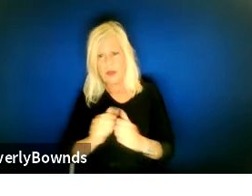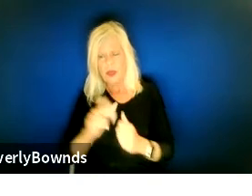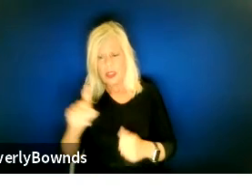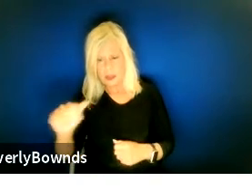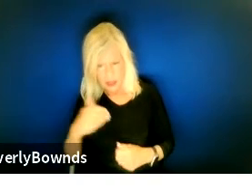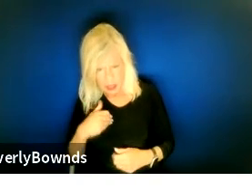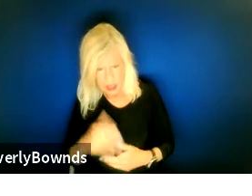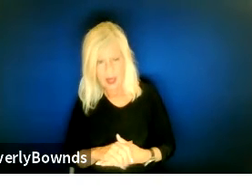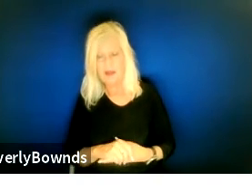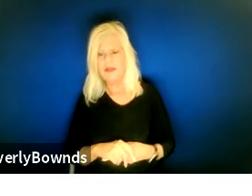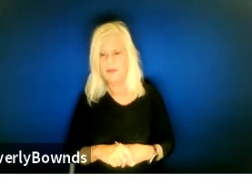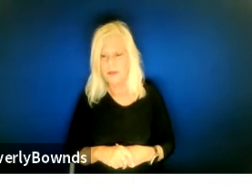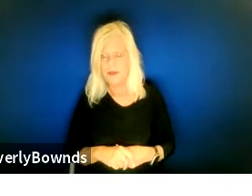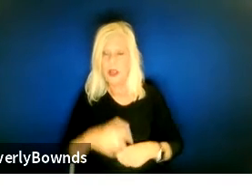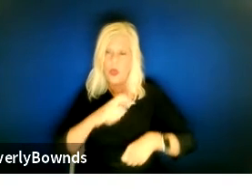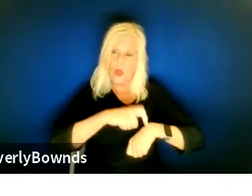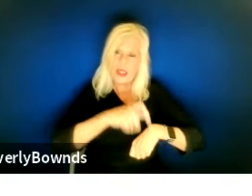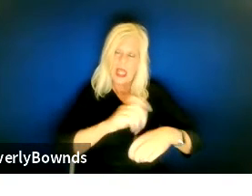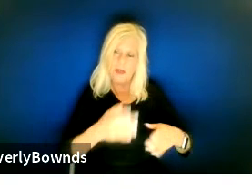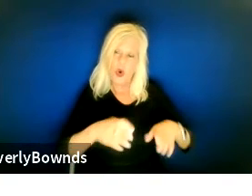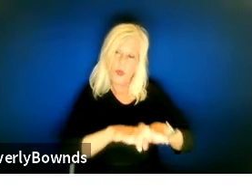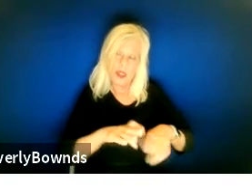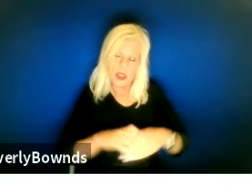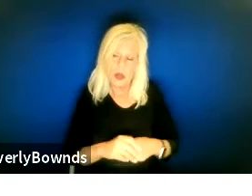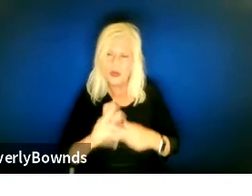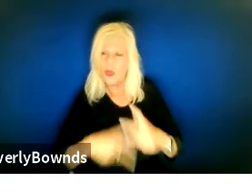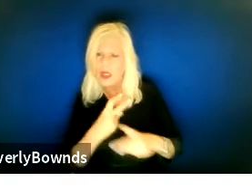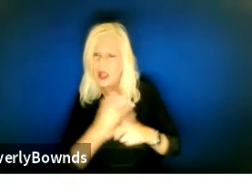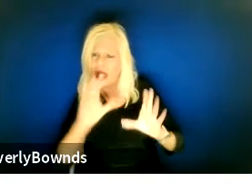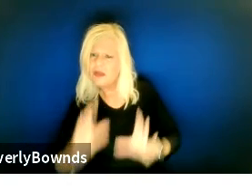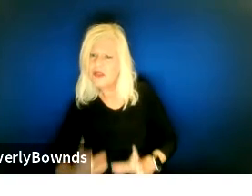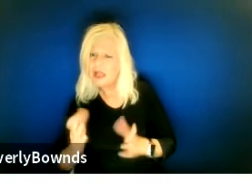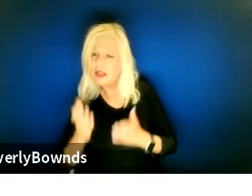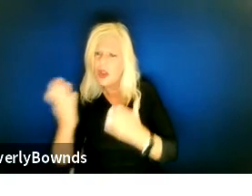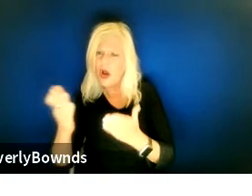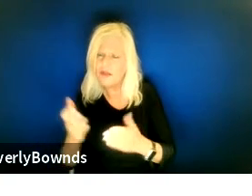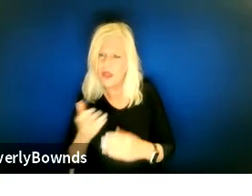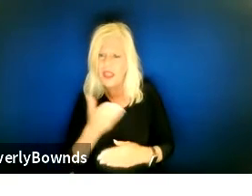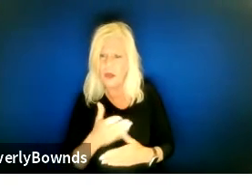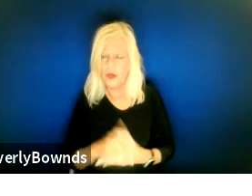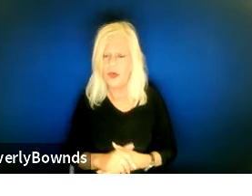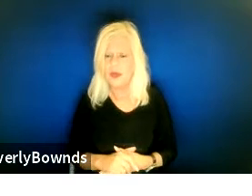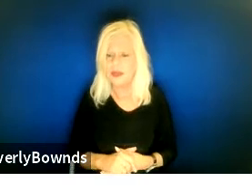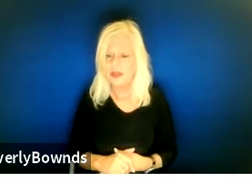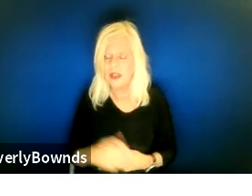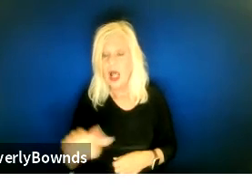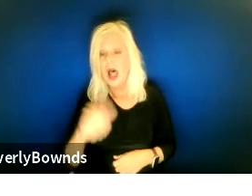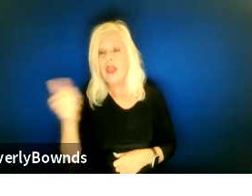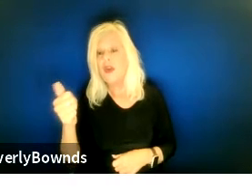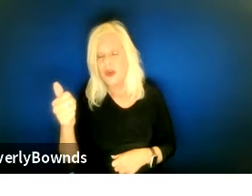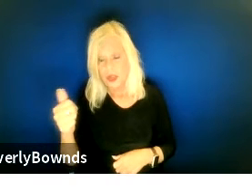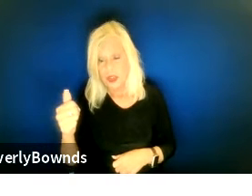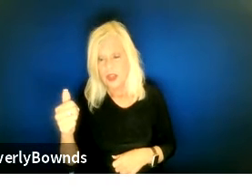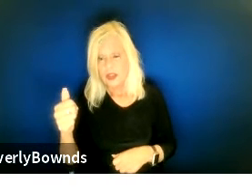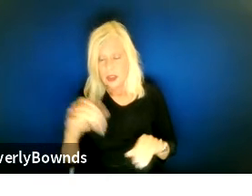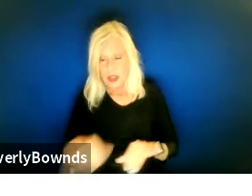and timing of the facility, and also like what type of classes are offered by that facility. And another common theme was